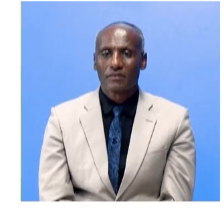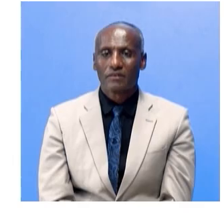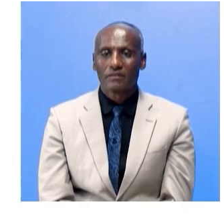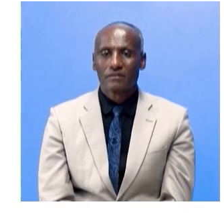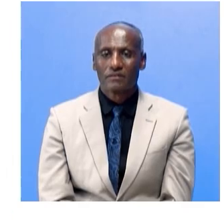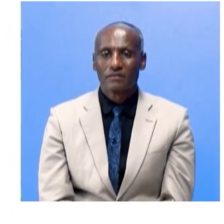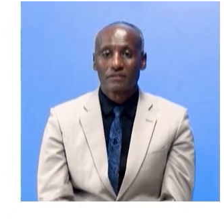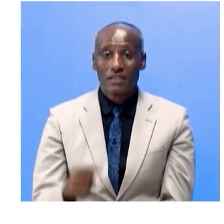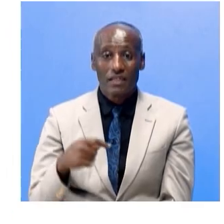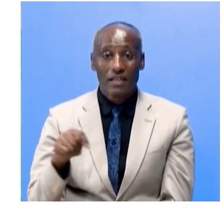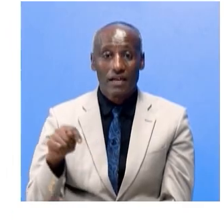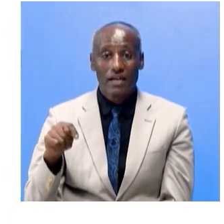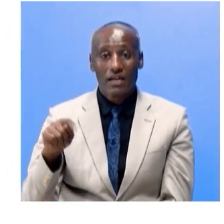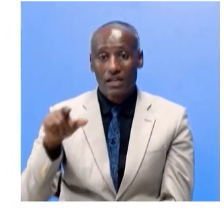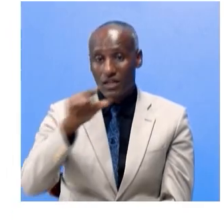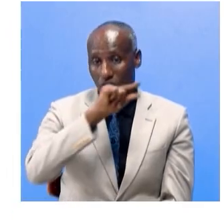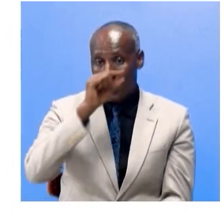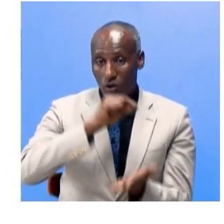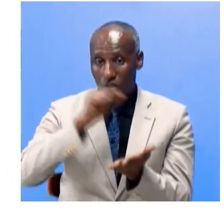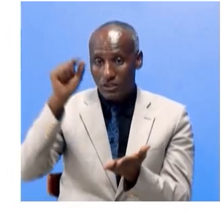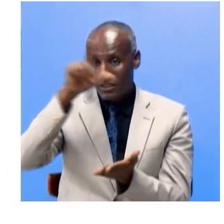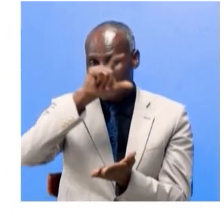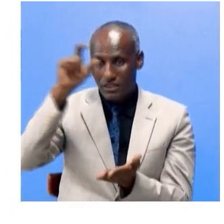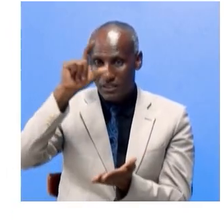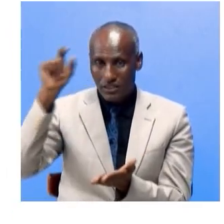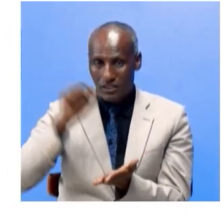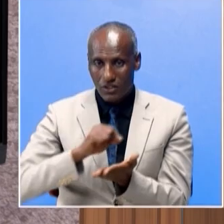the note? Look.